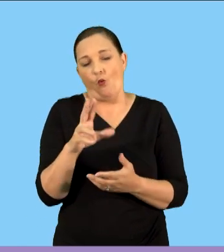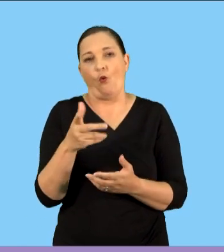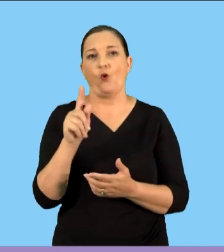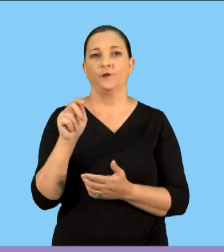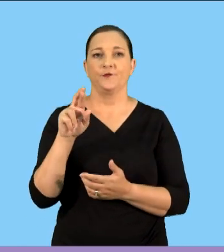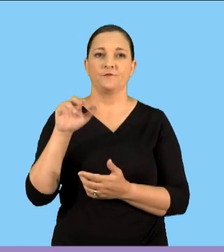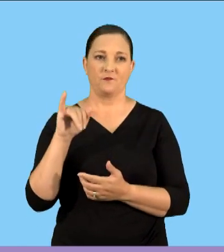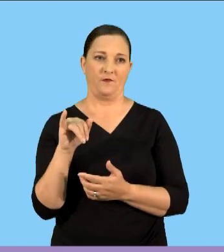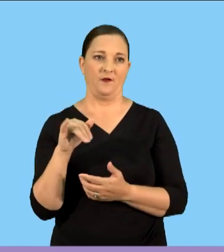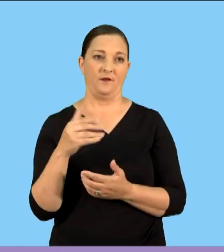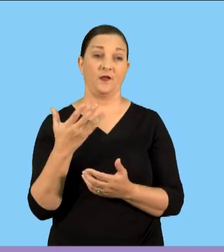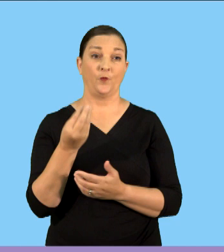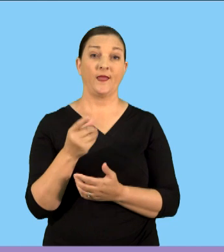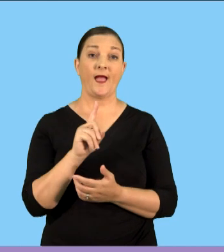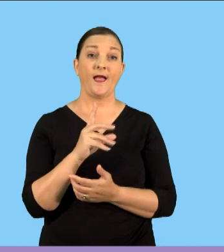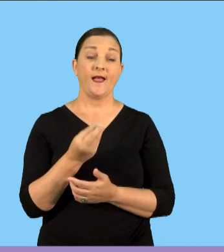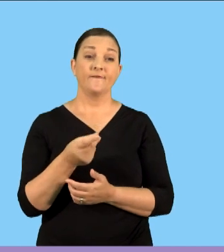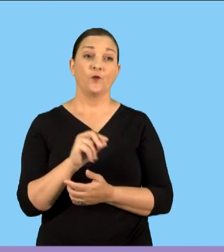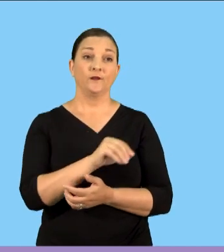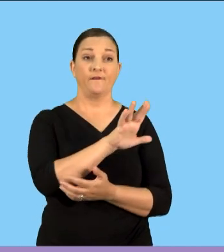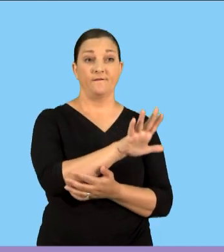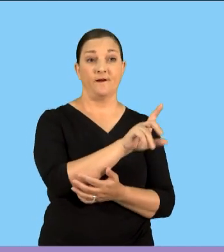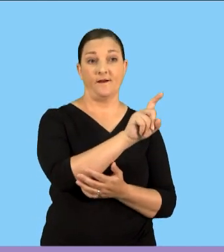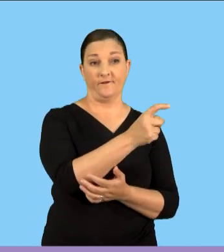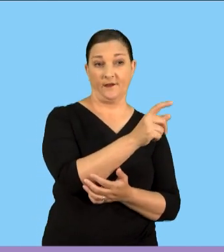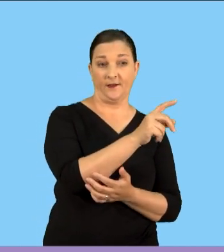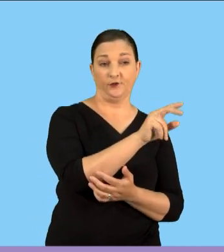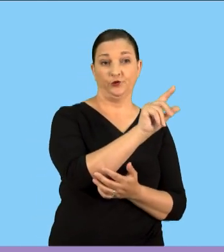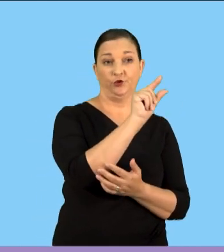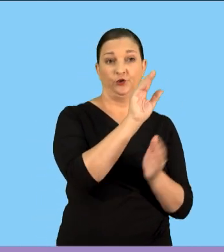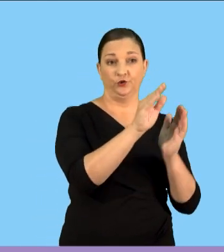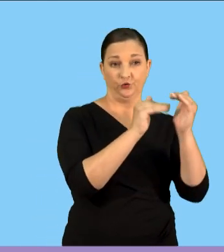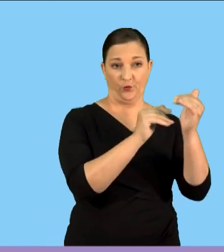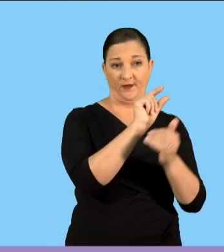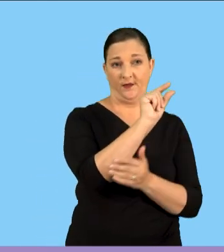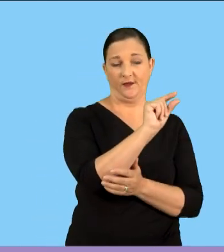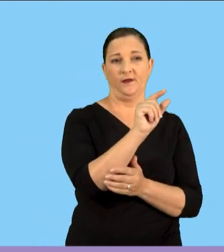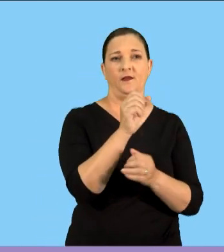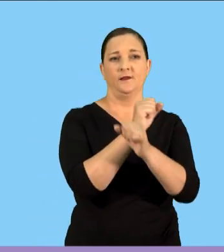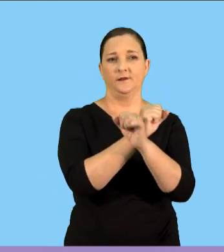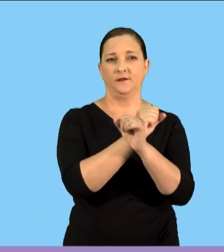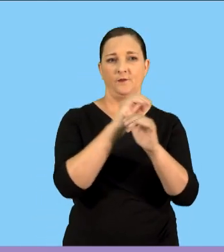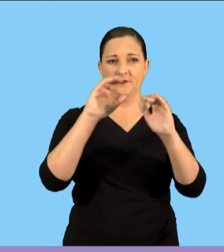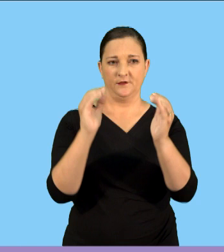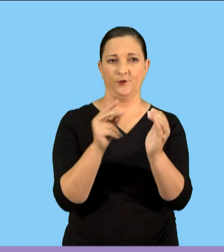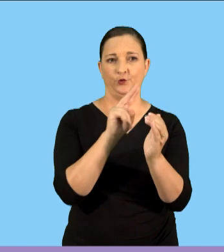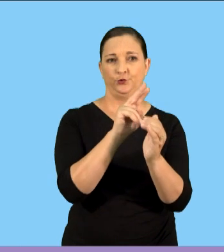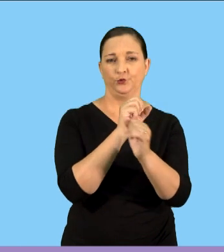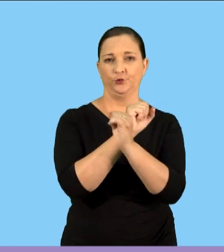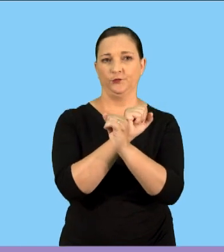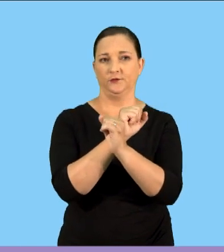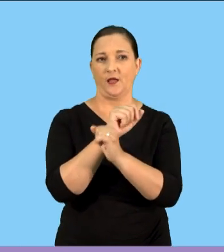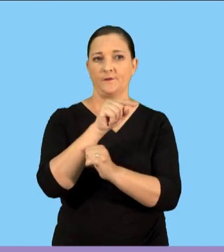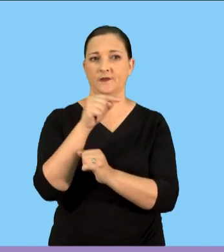Let's look at an example. So we have there 5x squared multiplied by 2x minus 1. Again, we're still going to use